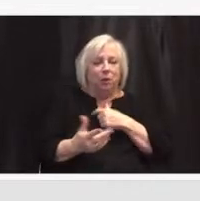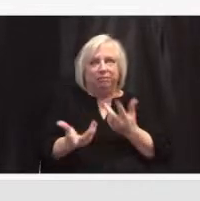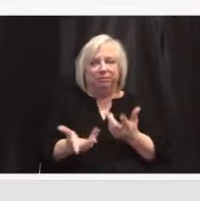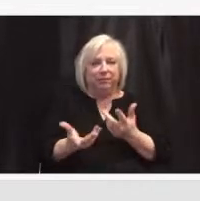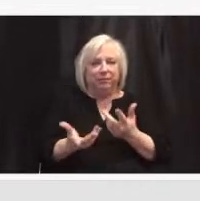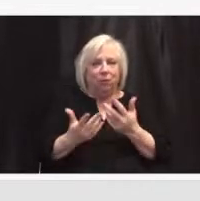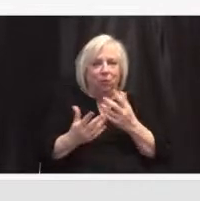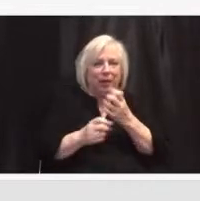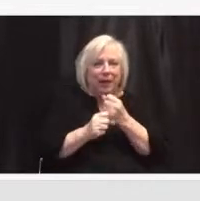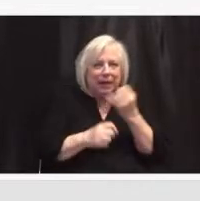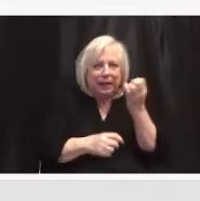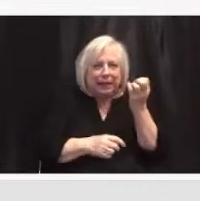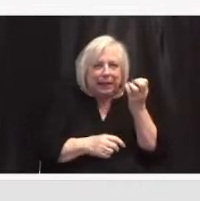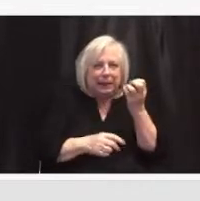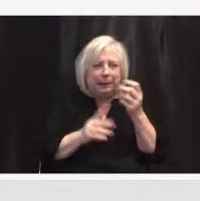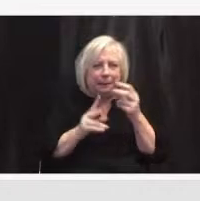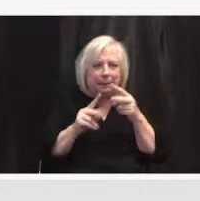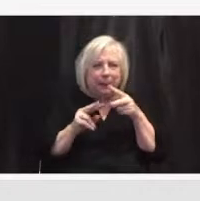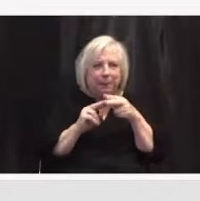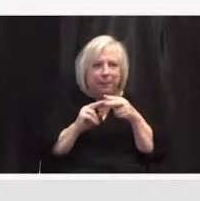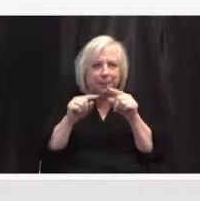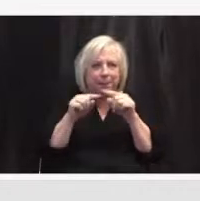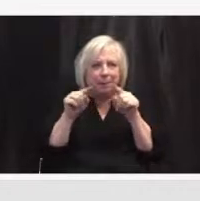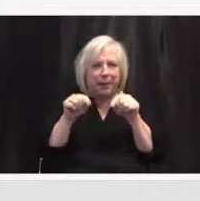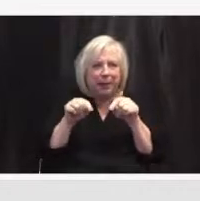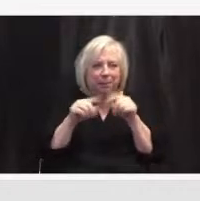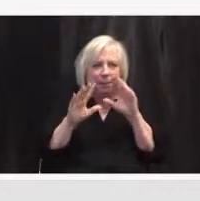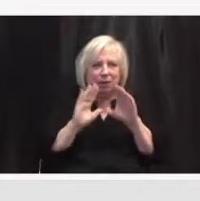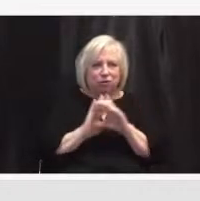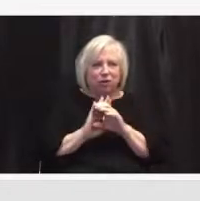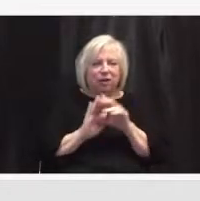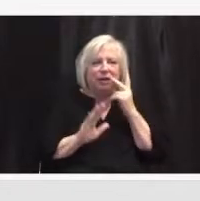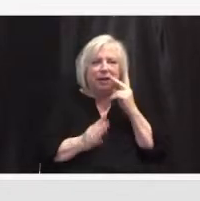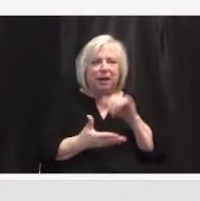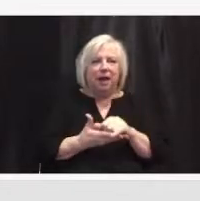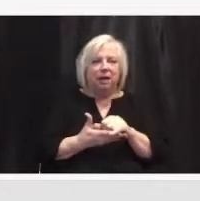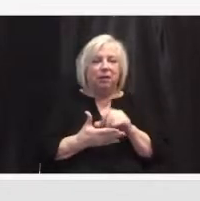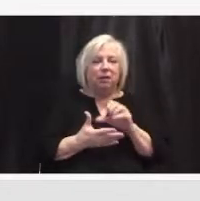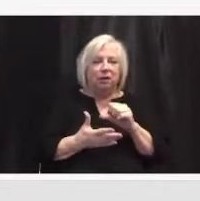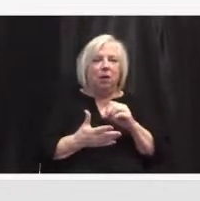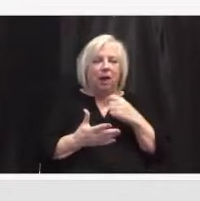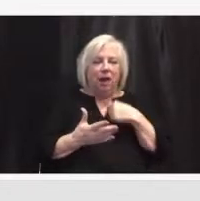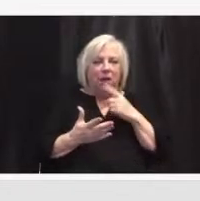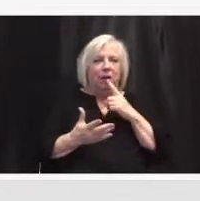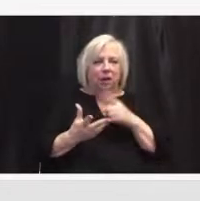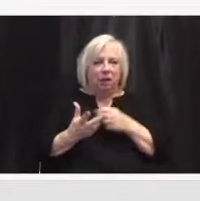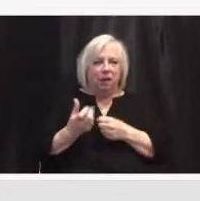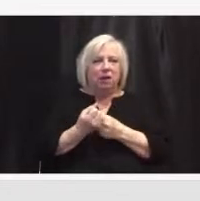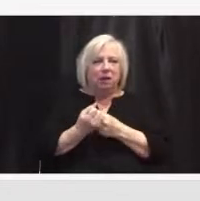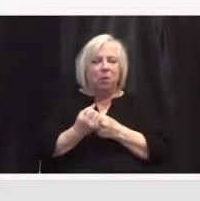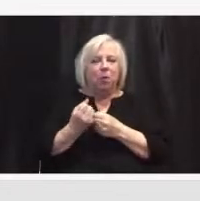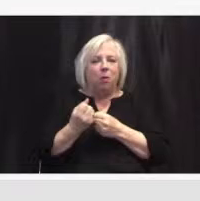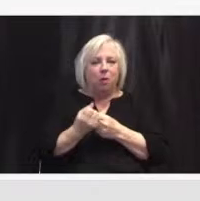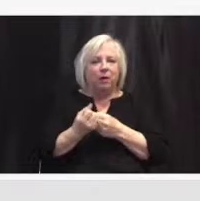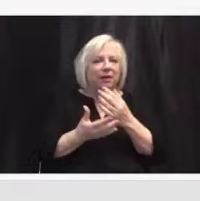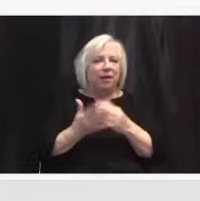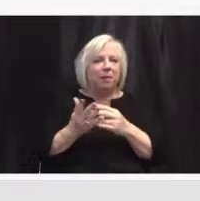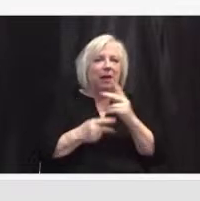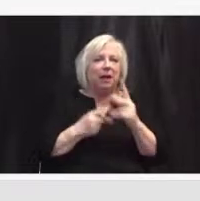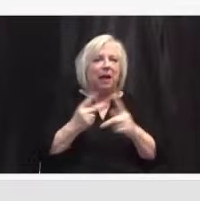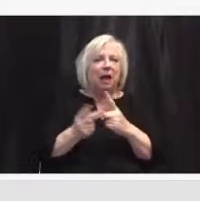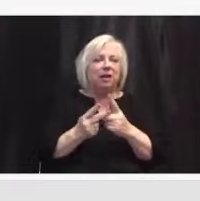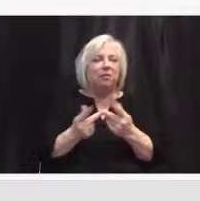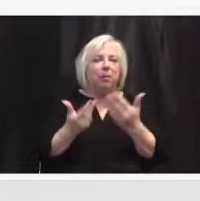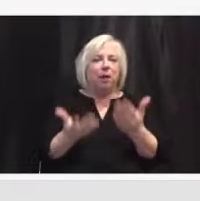we get like a little snippet of to see that, and so I would really support some kind of